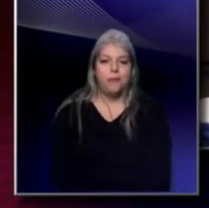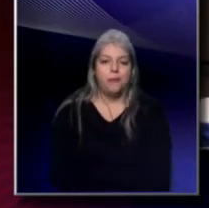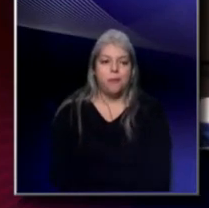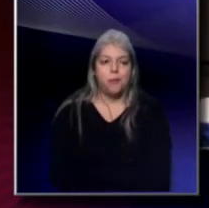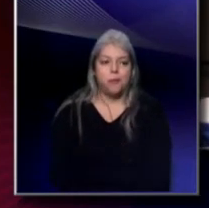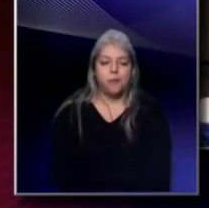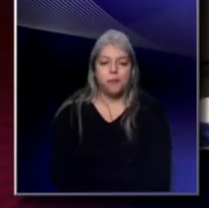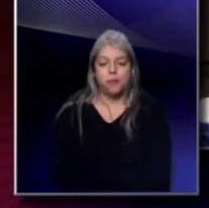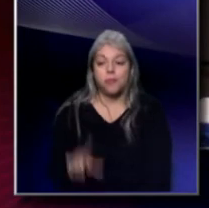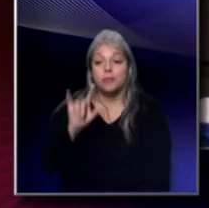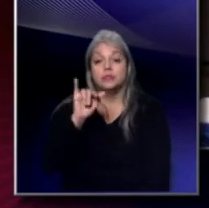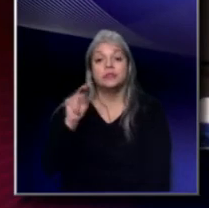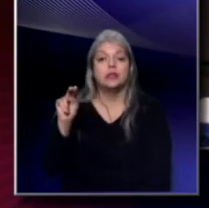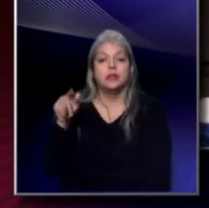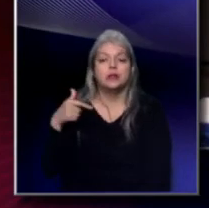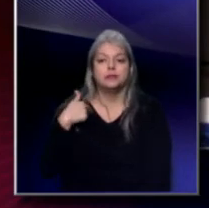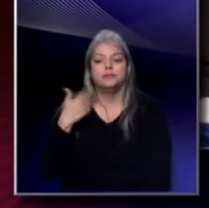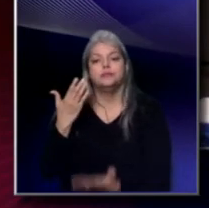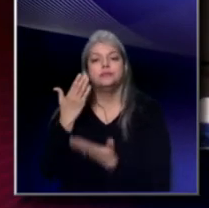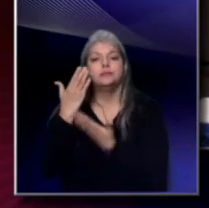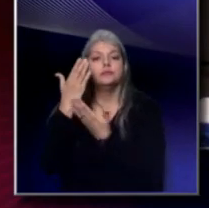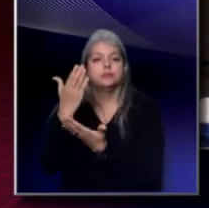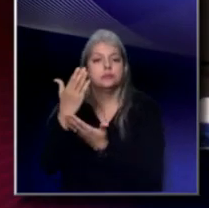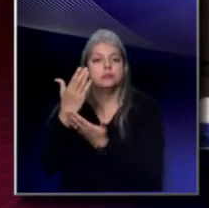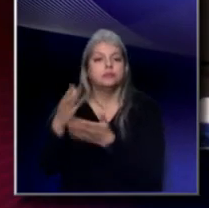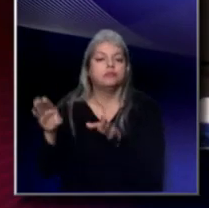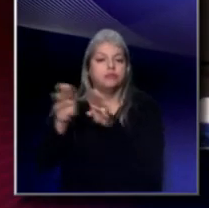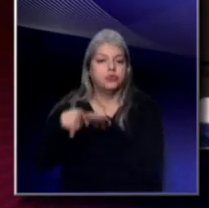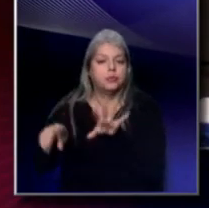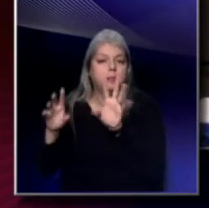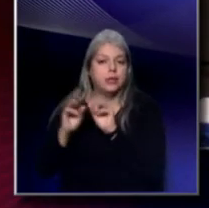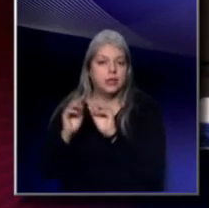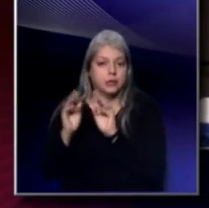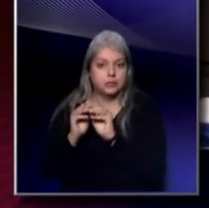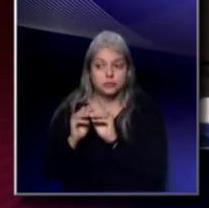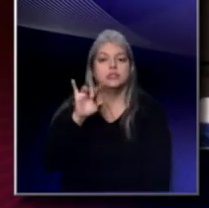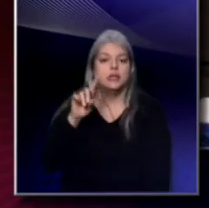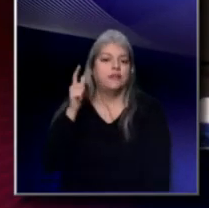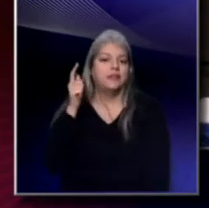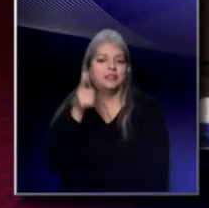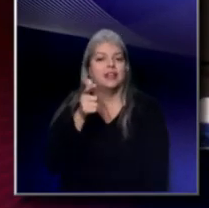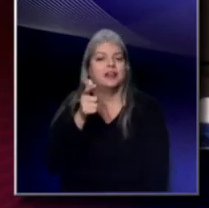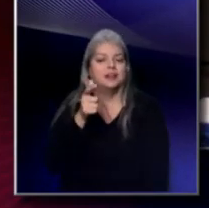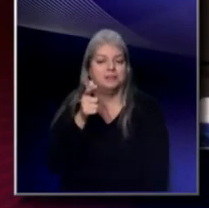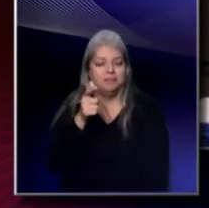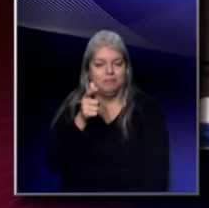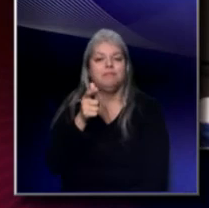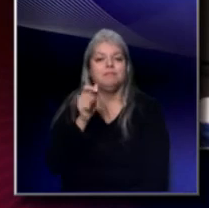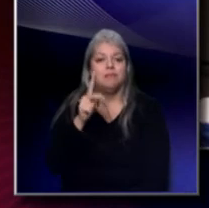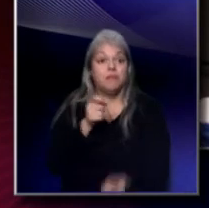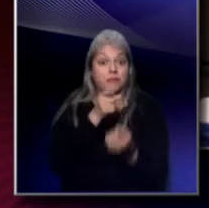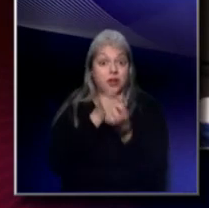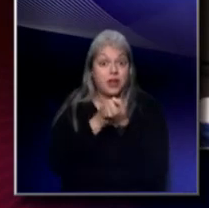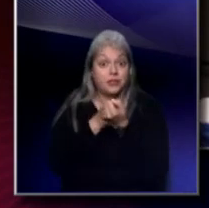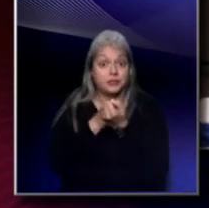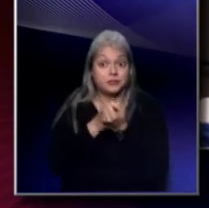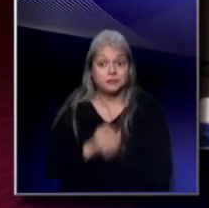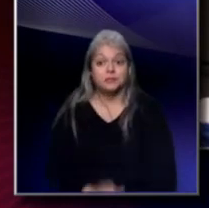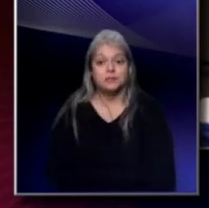This is Lynn. I move to adjourn this meeting. Do we have a second? Okay. All in favor say aye.